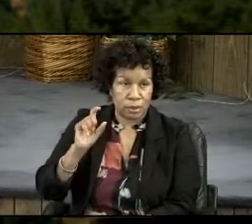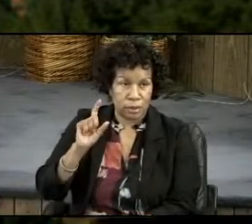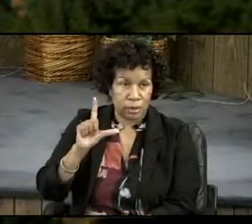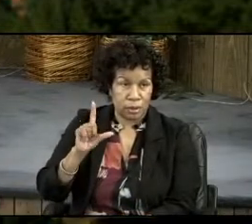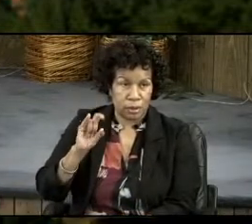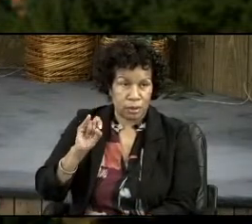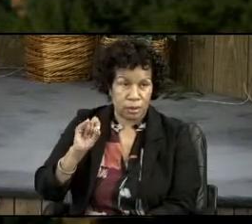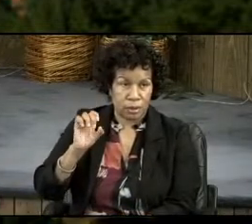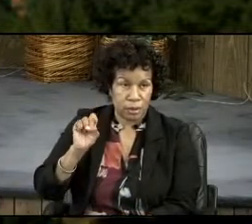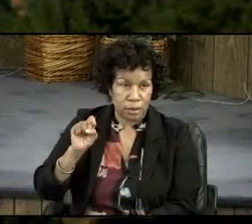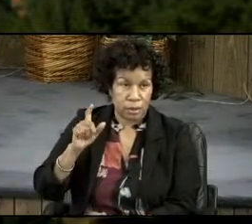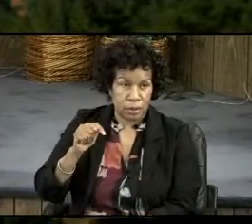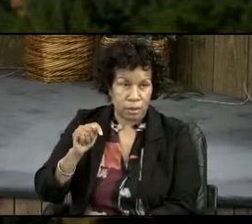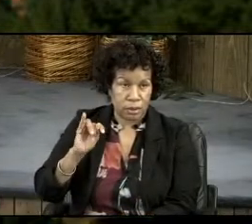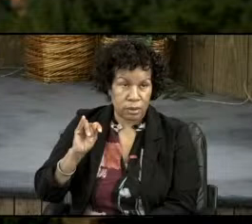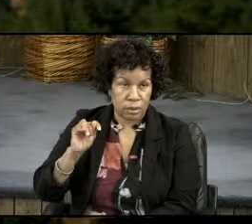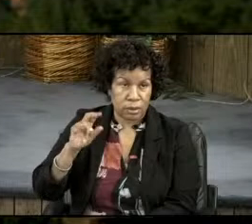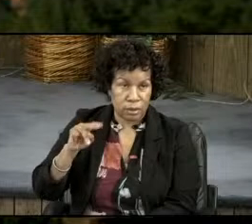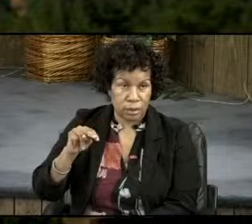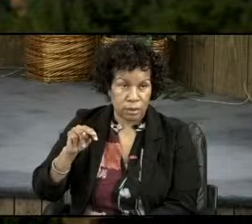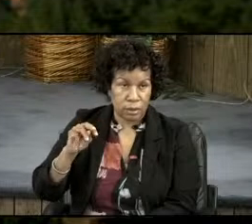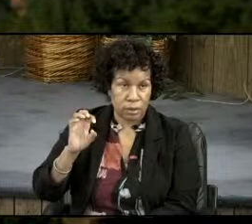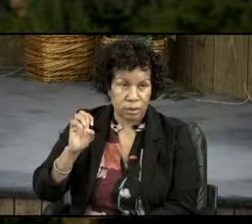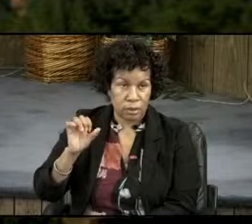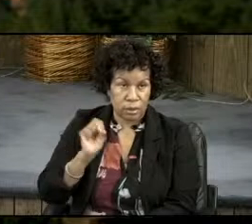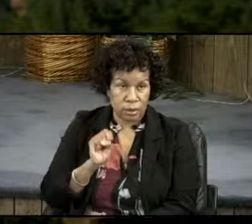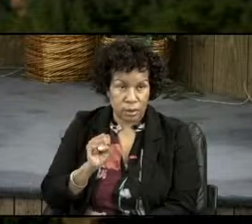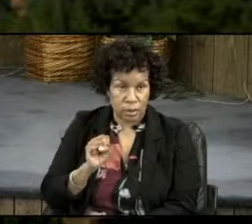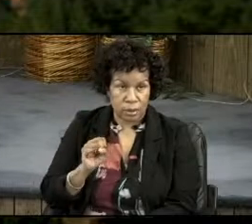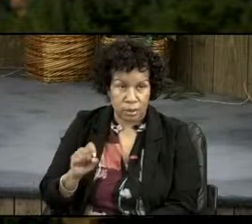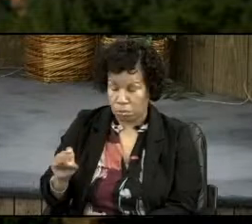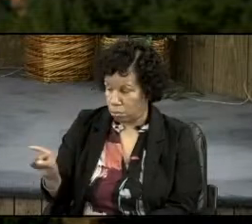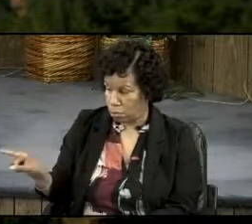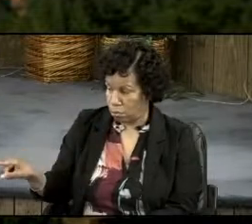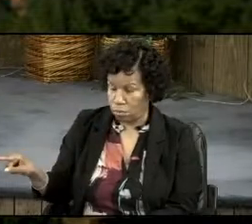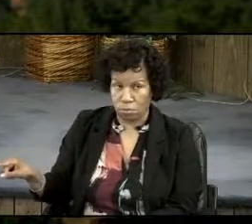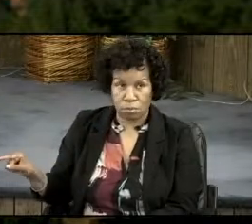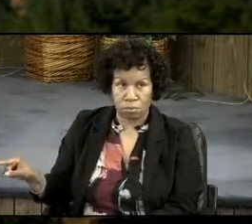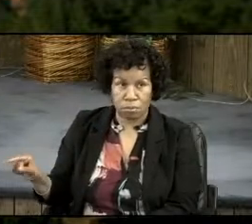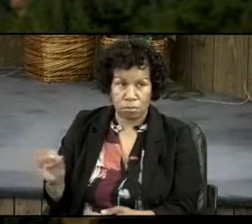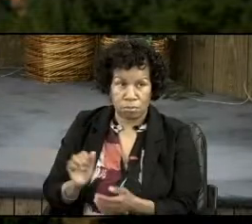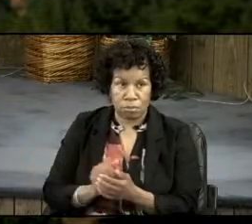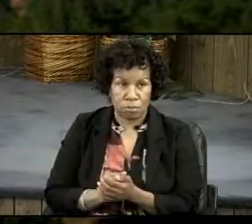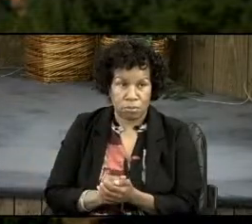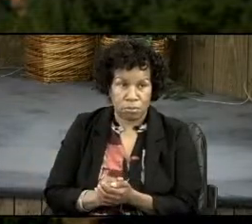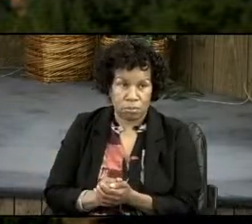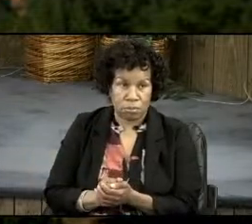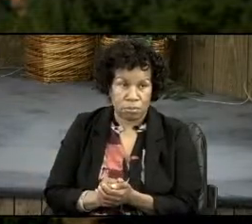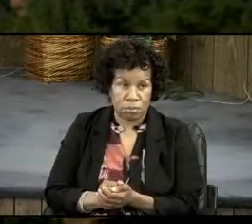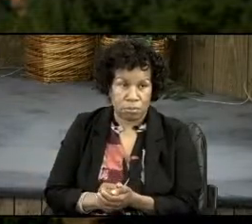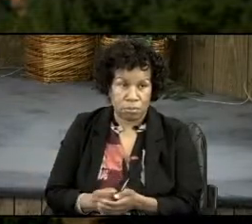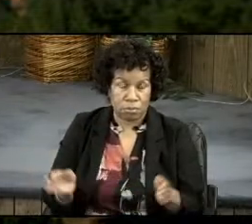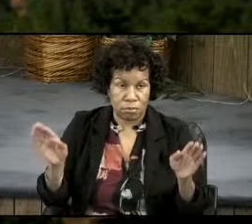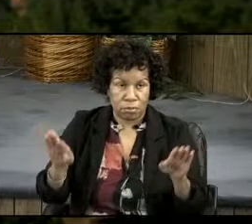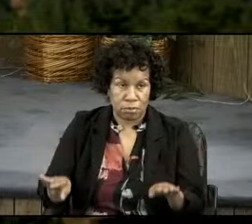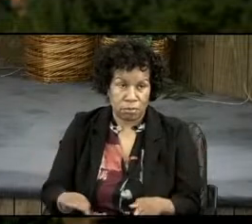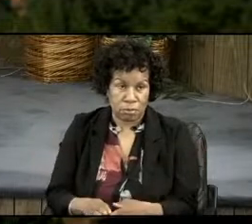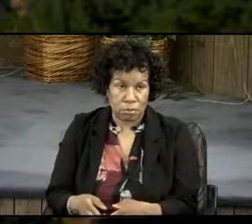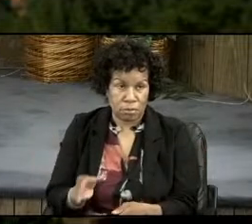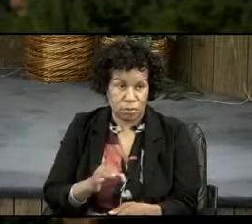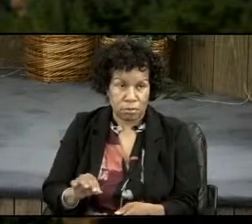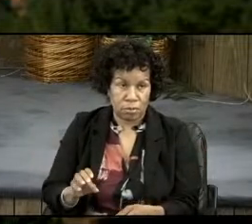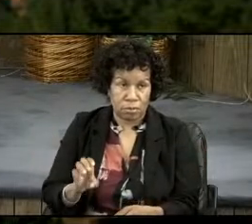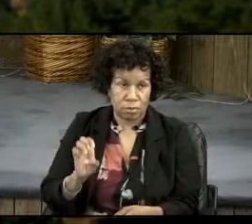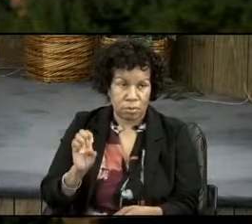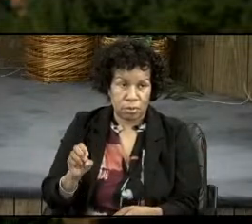side. And this is called the Valley of Elah. And what is taking place here is that